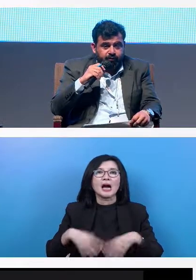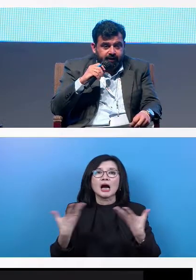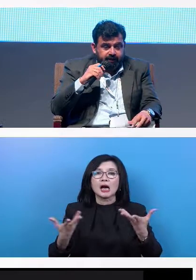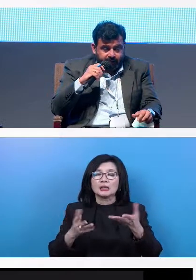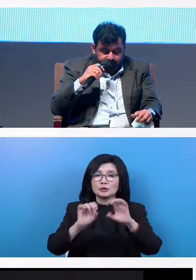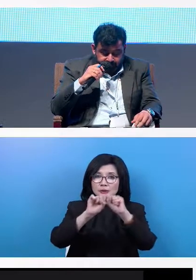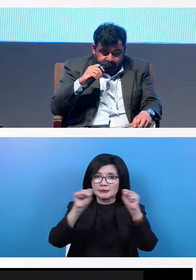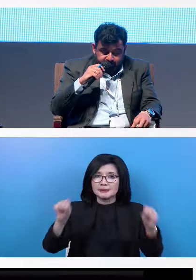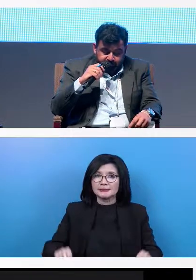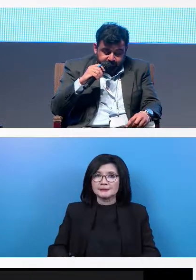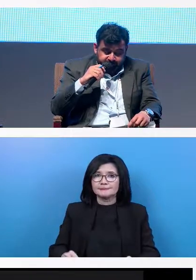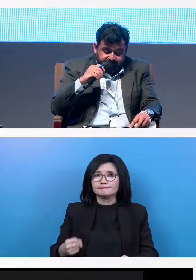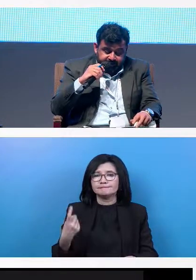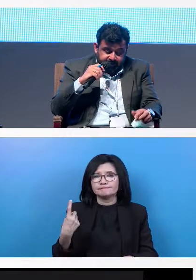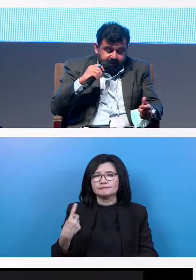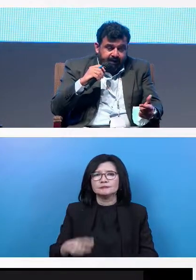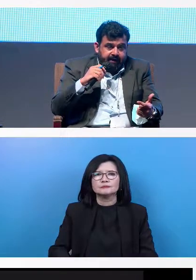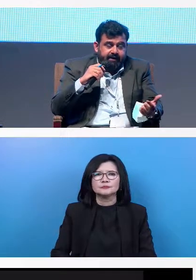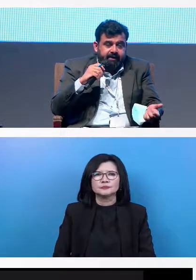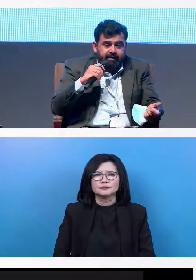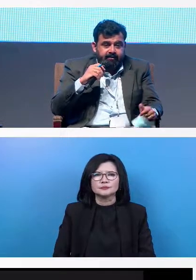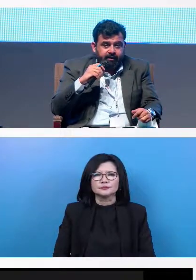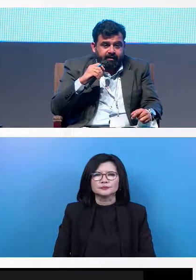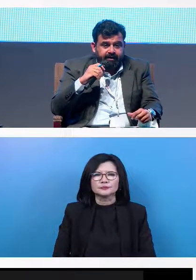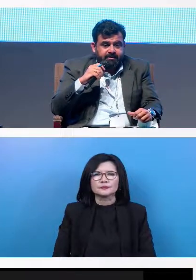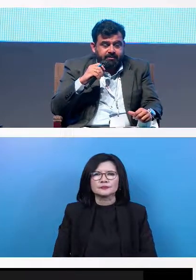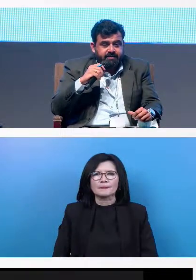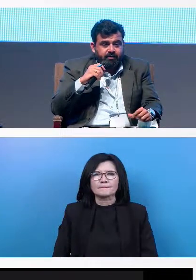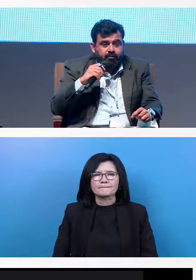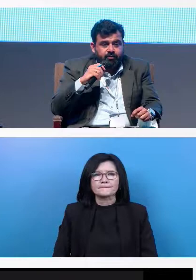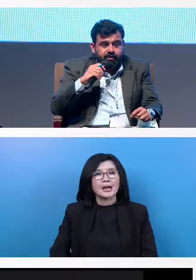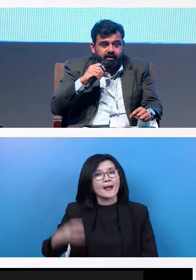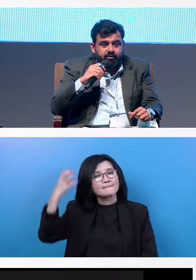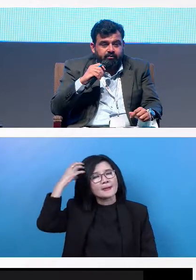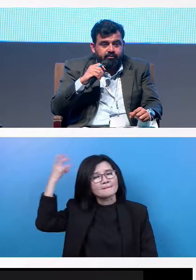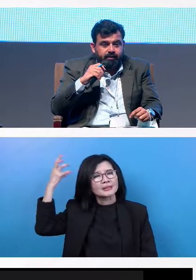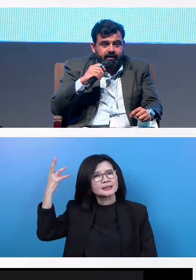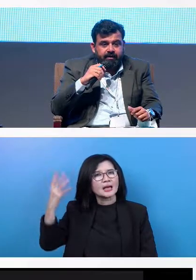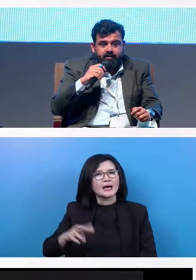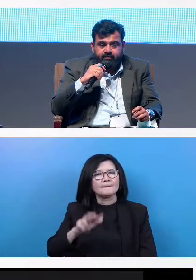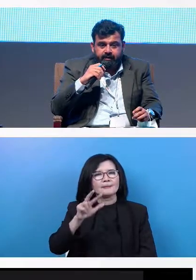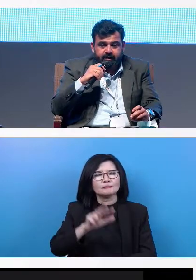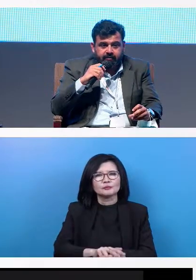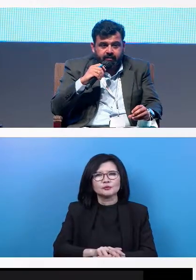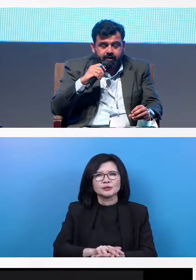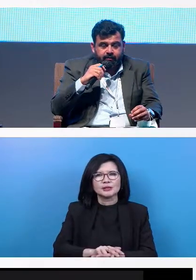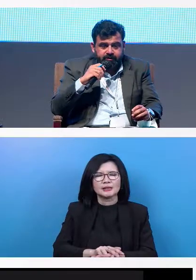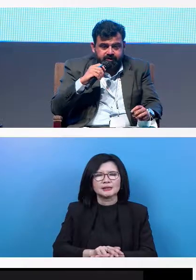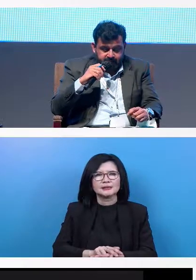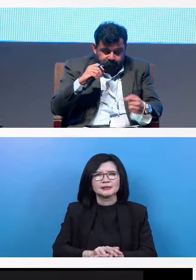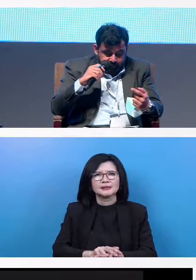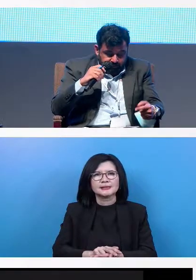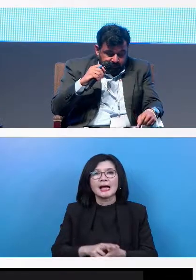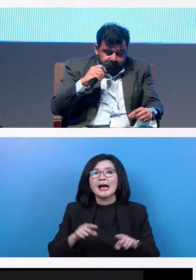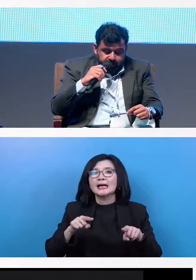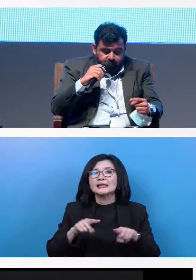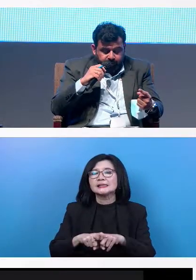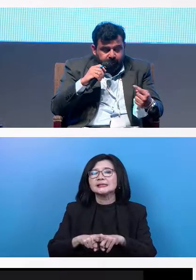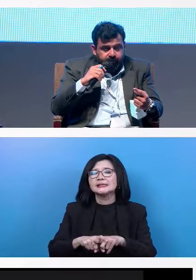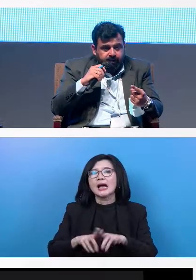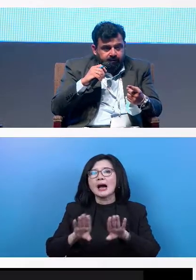for you and the government to decide. And indeed, every crisis brings an opportunity to build it differently and build it more sustainably.